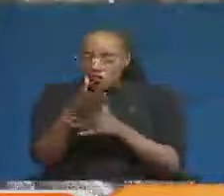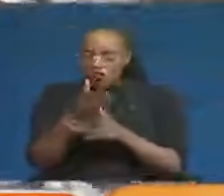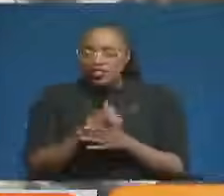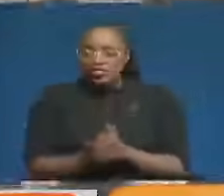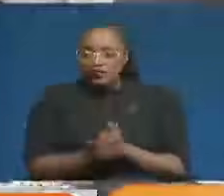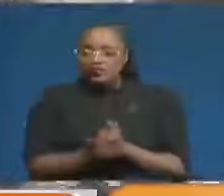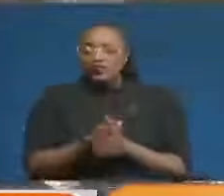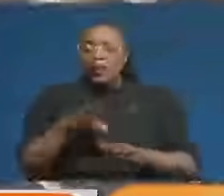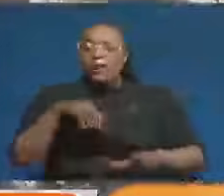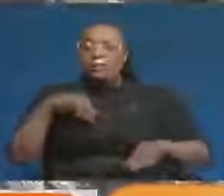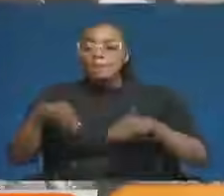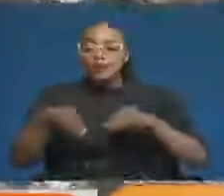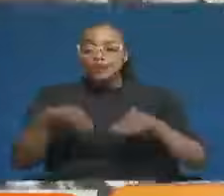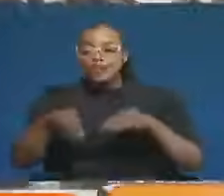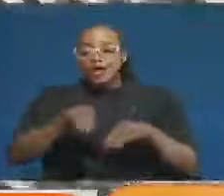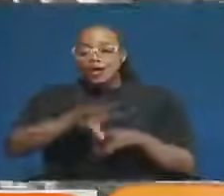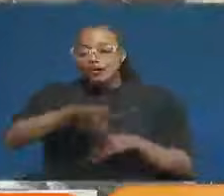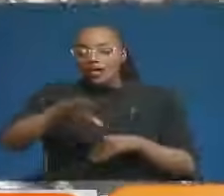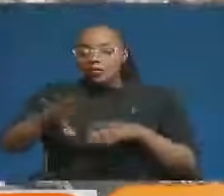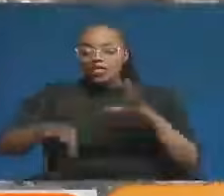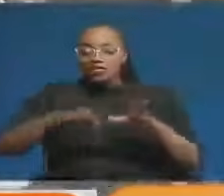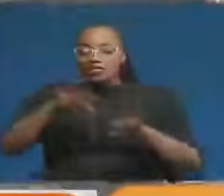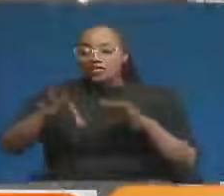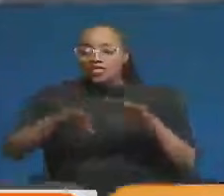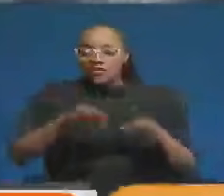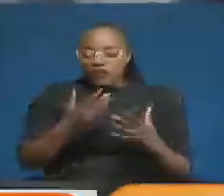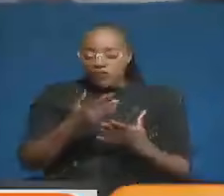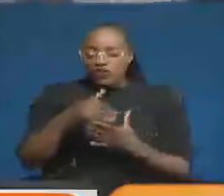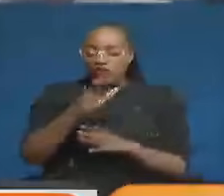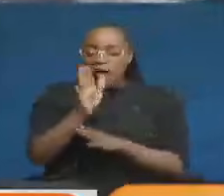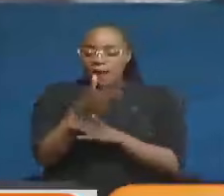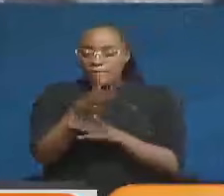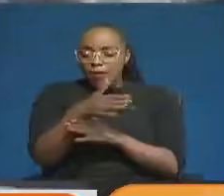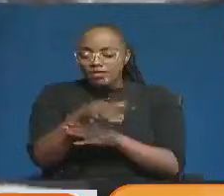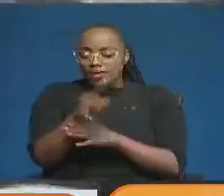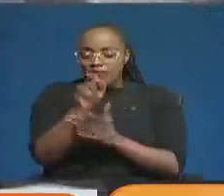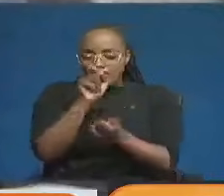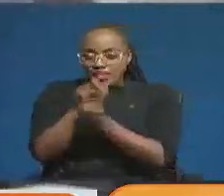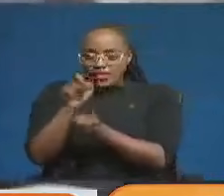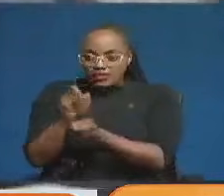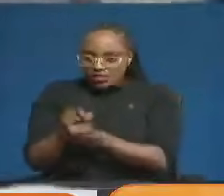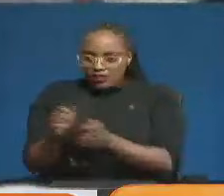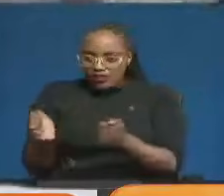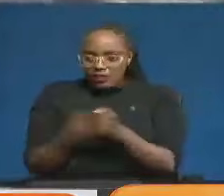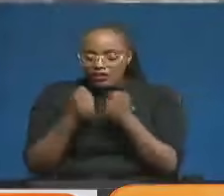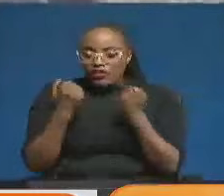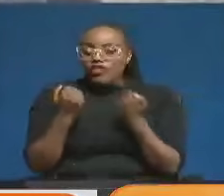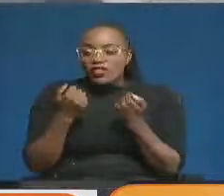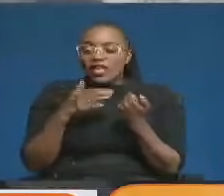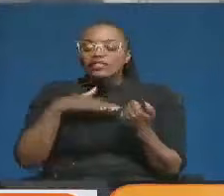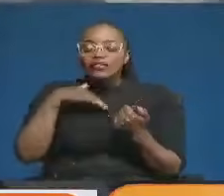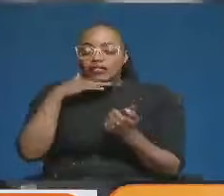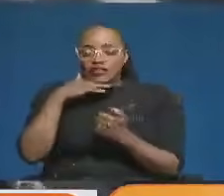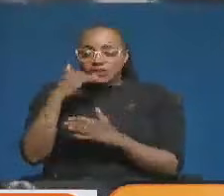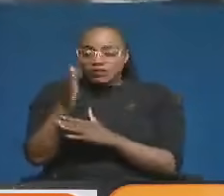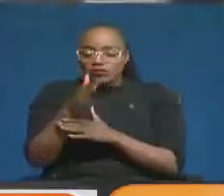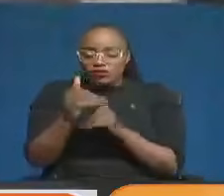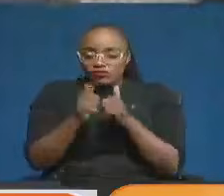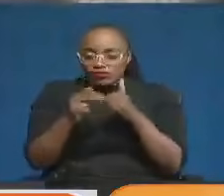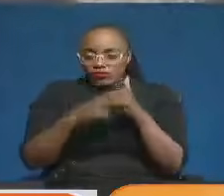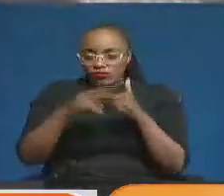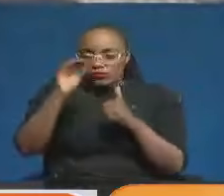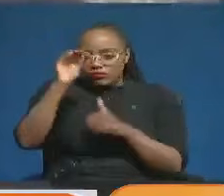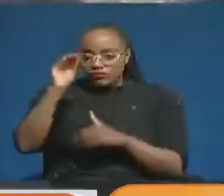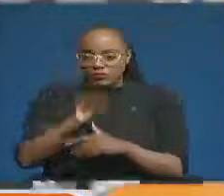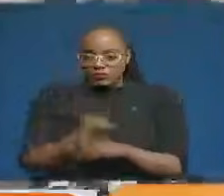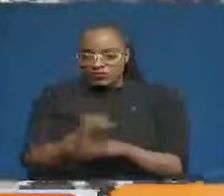In Busia County, an analysis of tilapia samples collected during a mass fish die-off revealed that 17% of cage